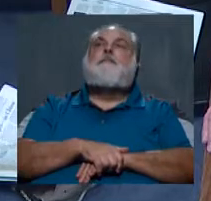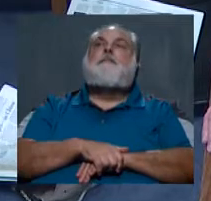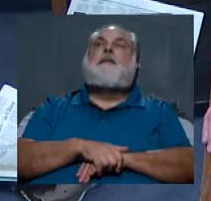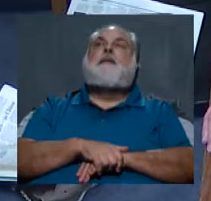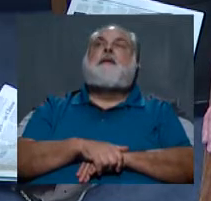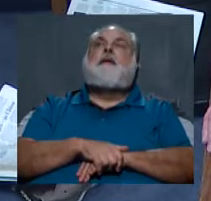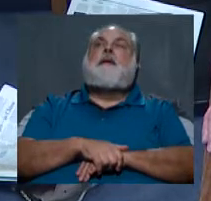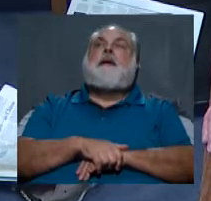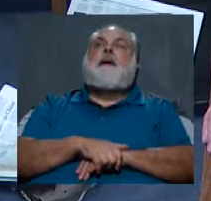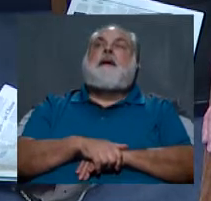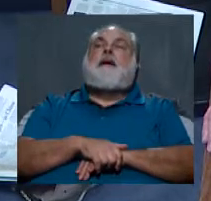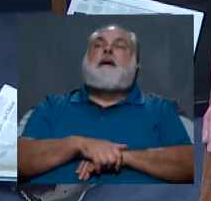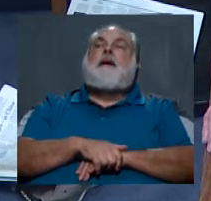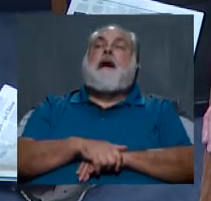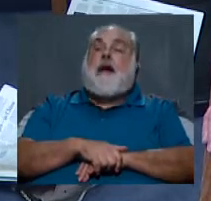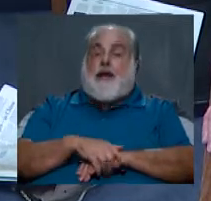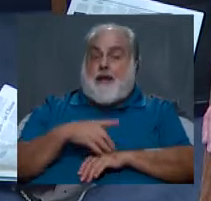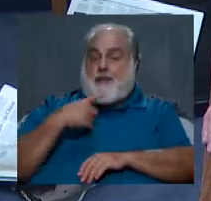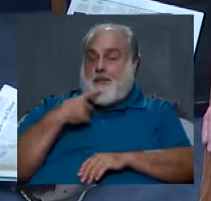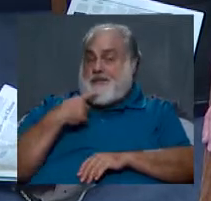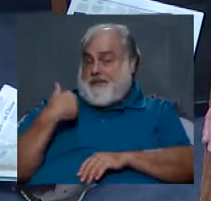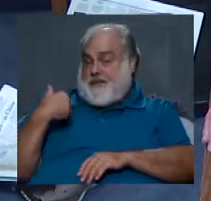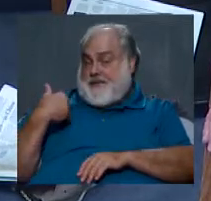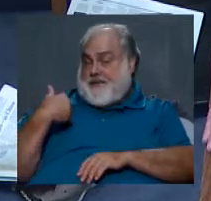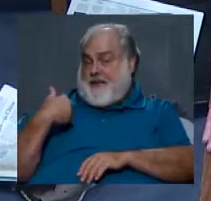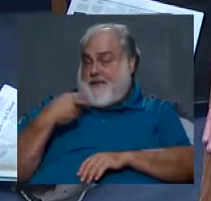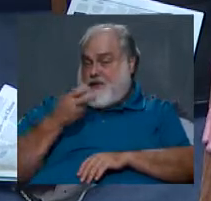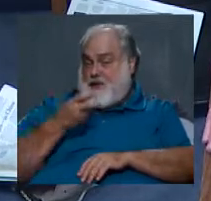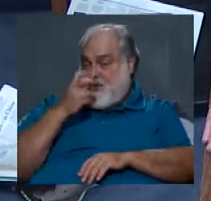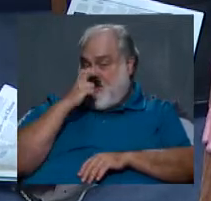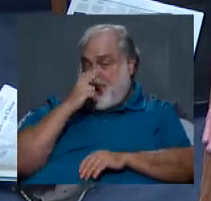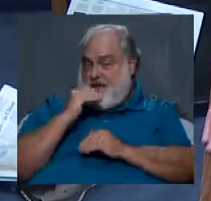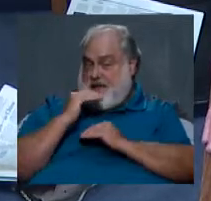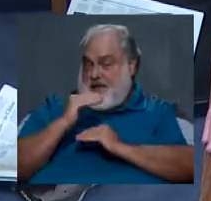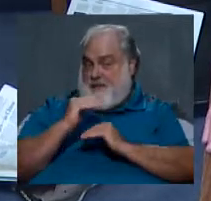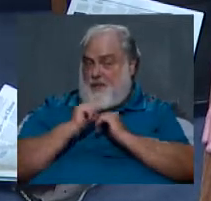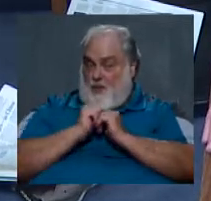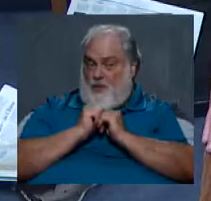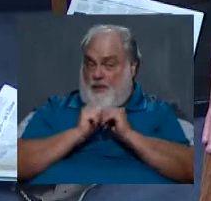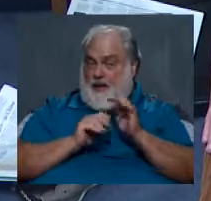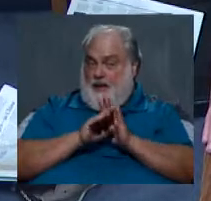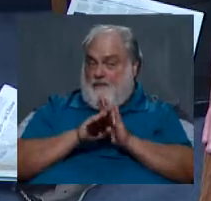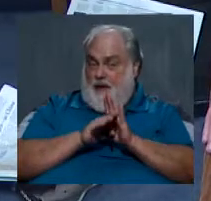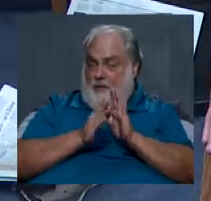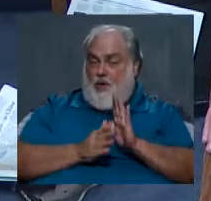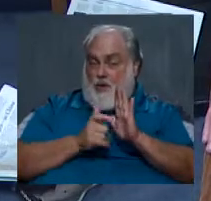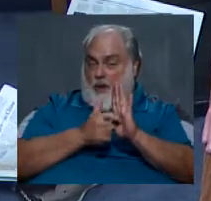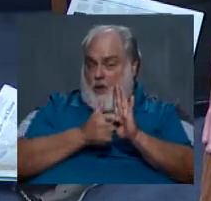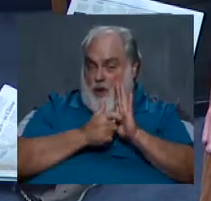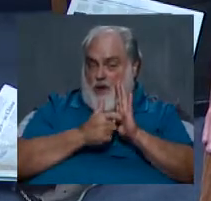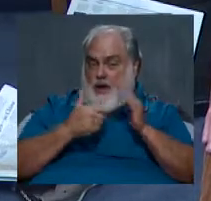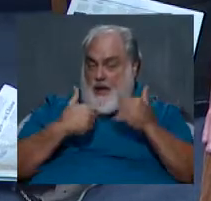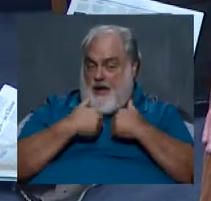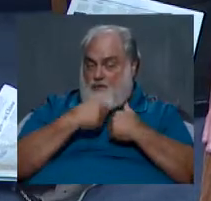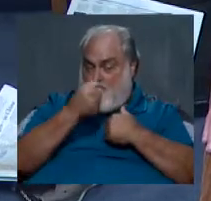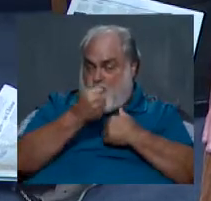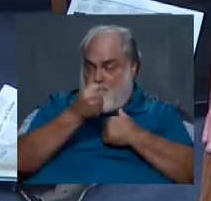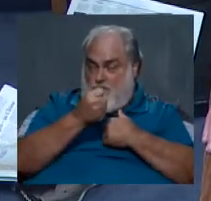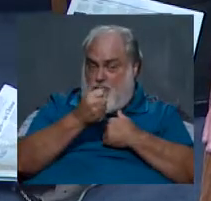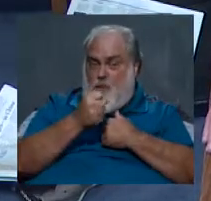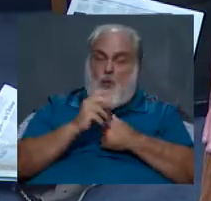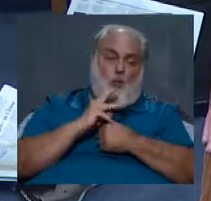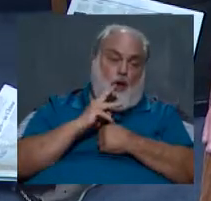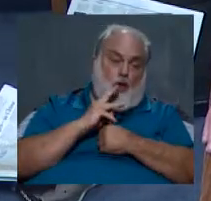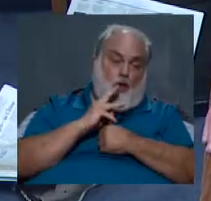Let's see, let me find my place. I mentioned previously they had strict density limits placed on the developer, who also were required to build retention ponds